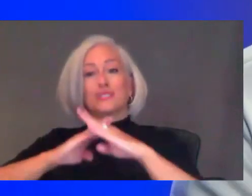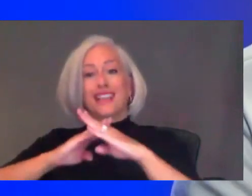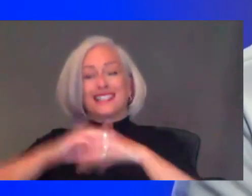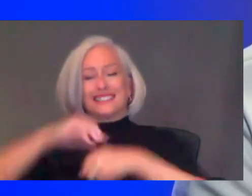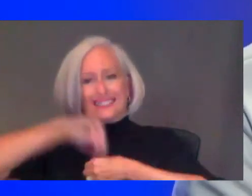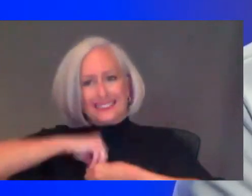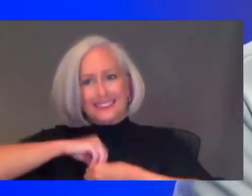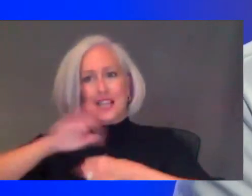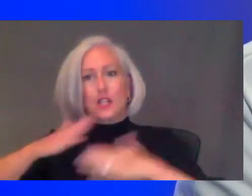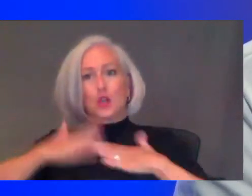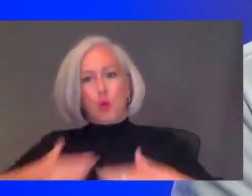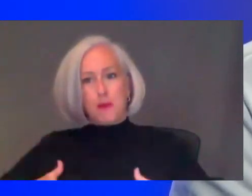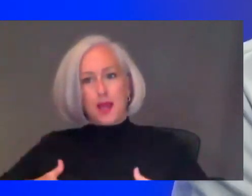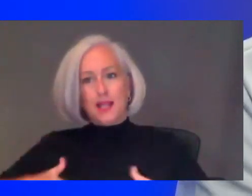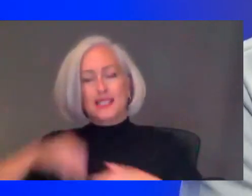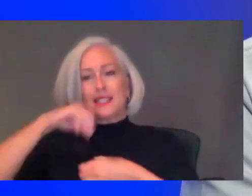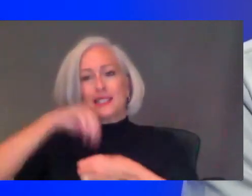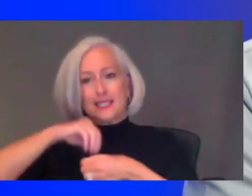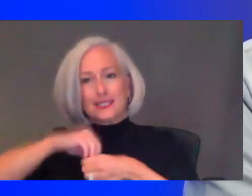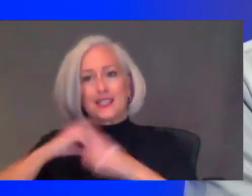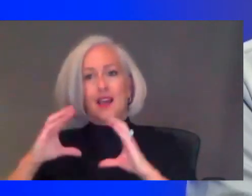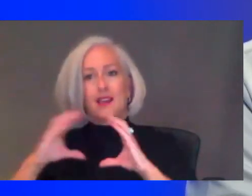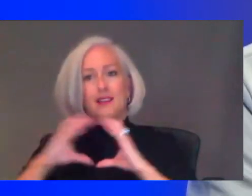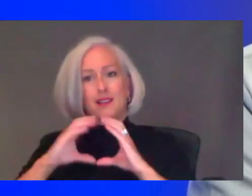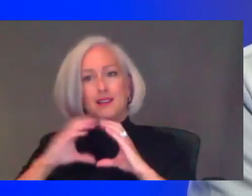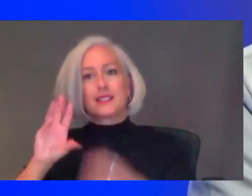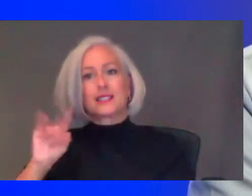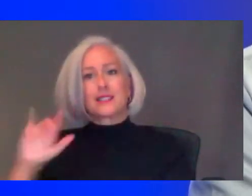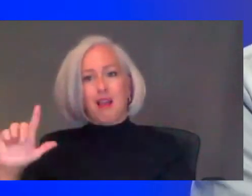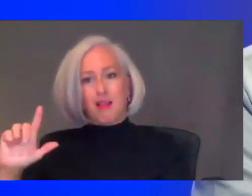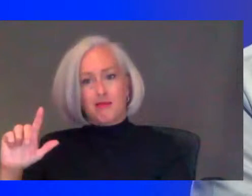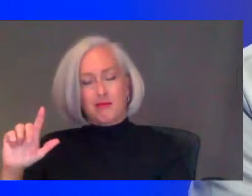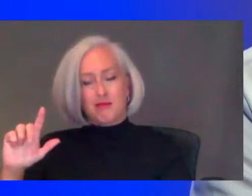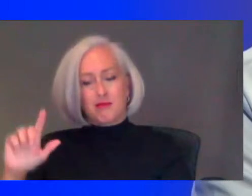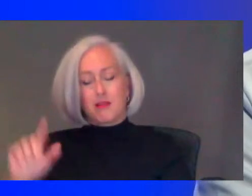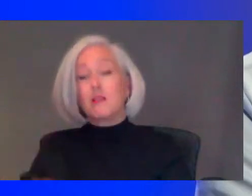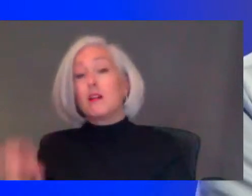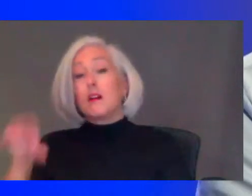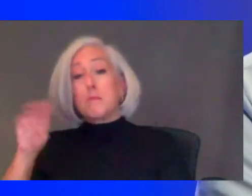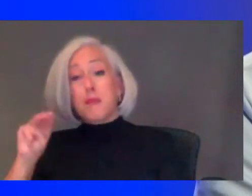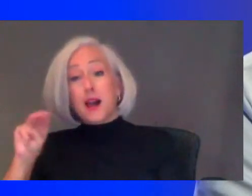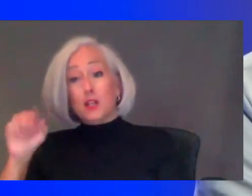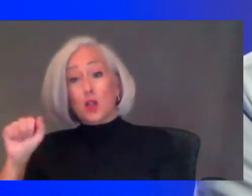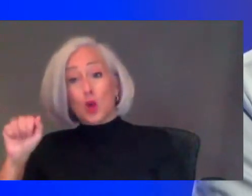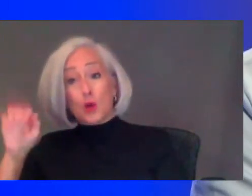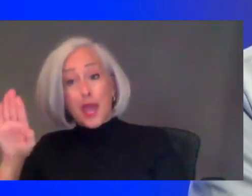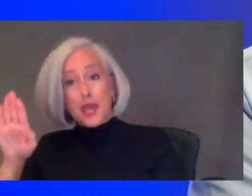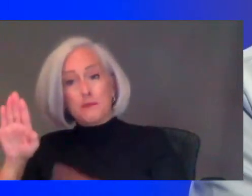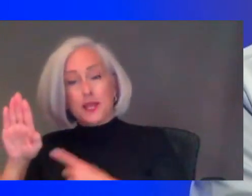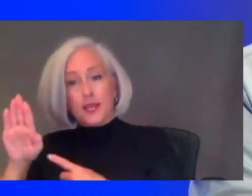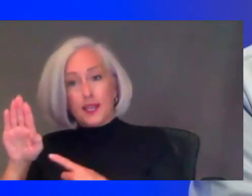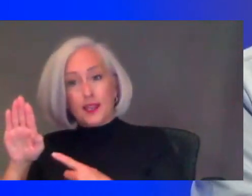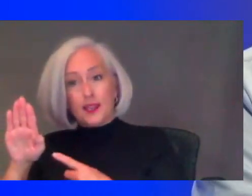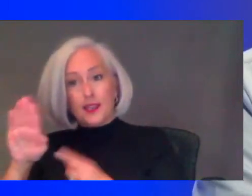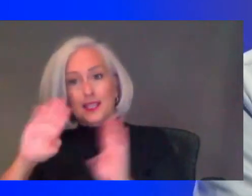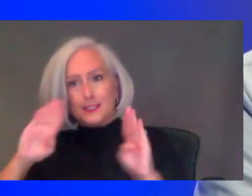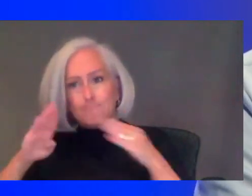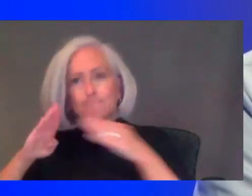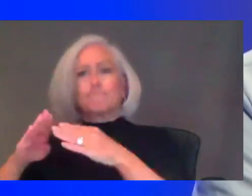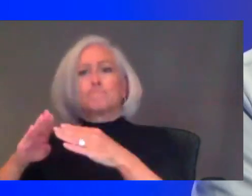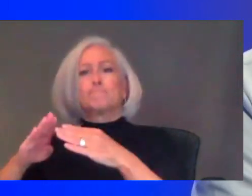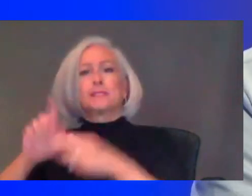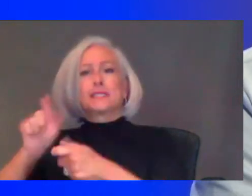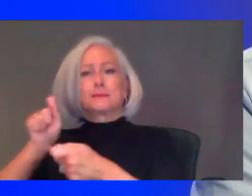authorization almost a year. We're approaching almost a year with the first one that was approved. And what we've learned is we need to